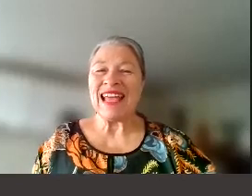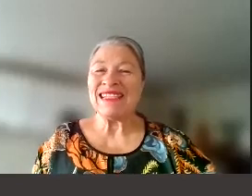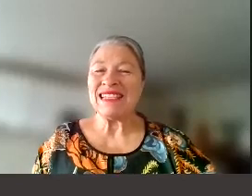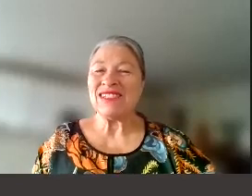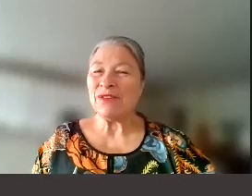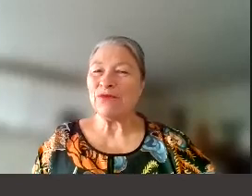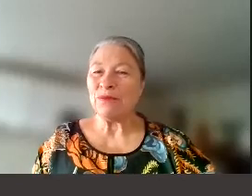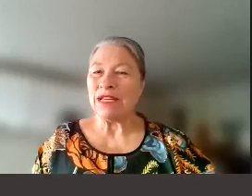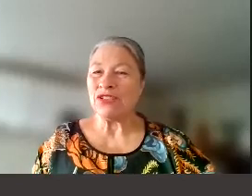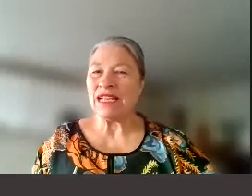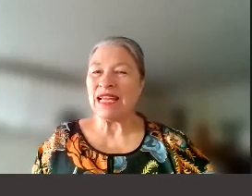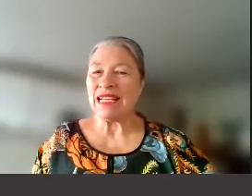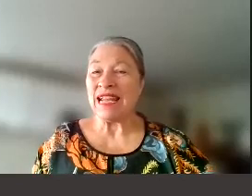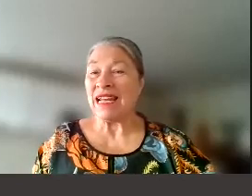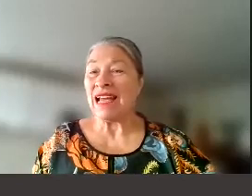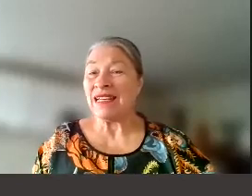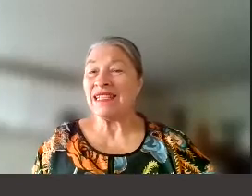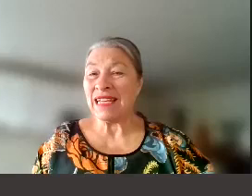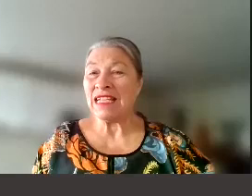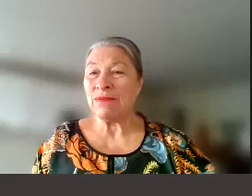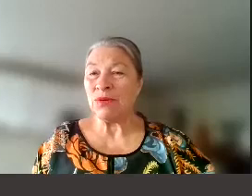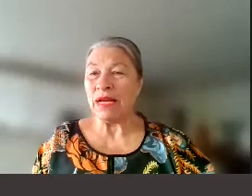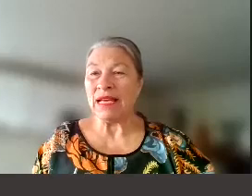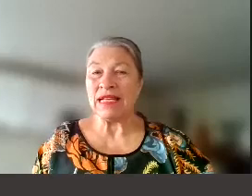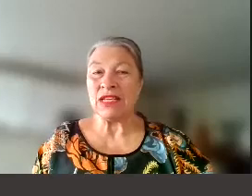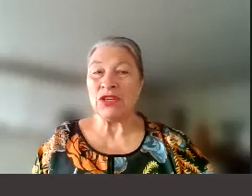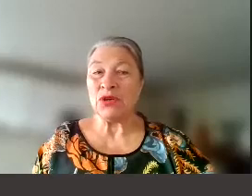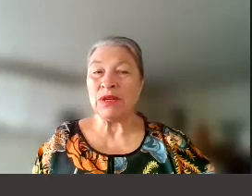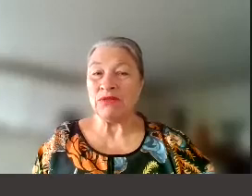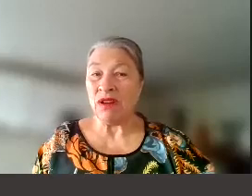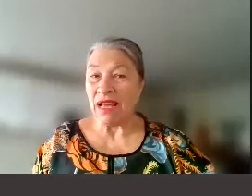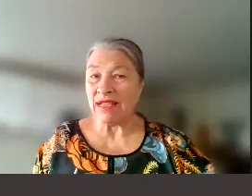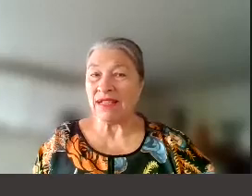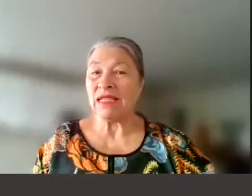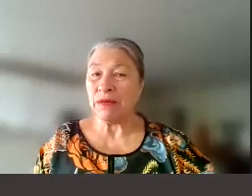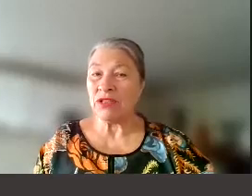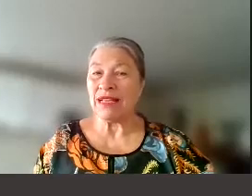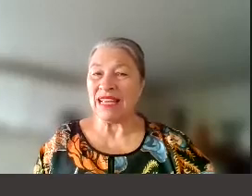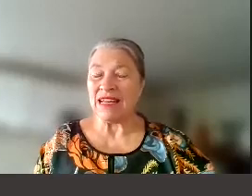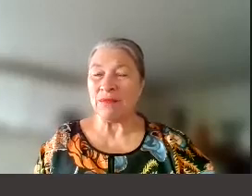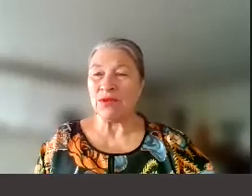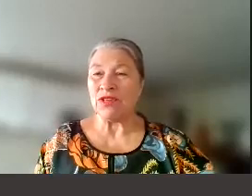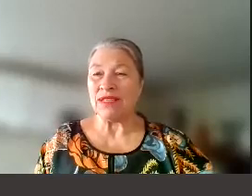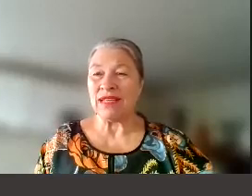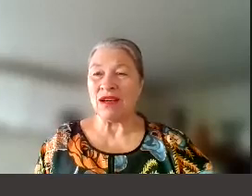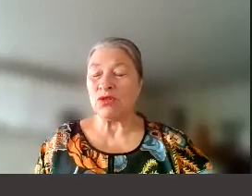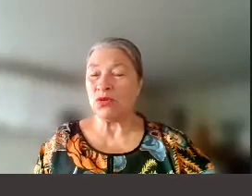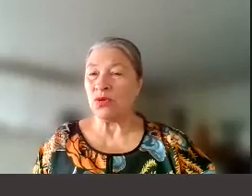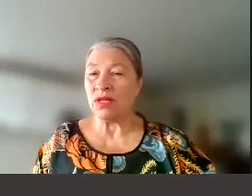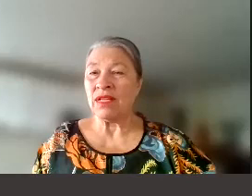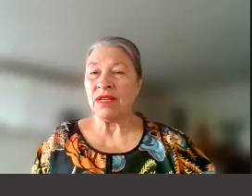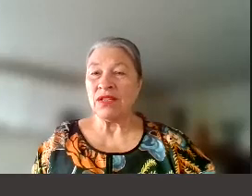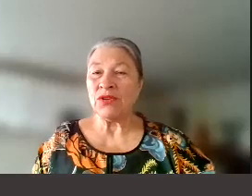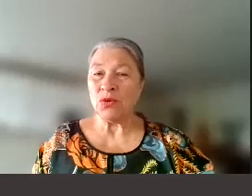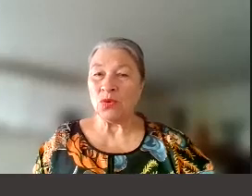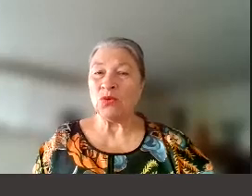that access to information in an understandable way is a human right, especially in an emergency. I'm